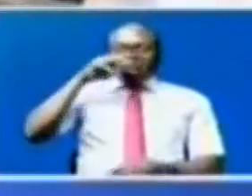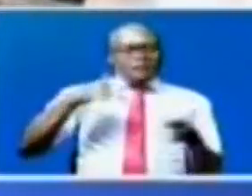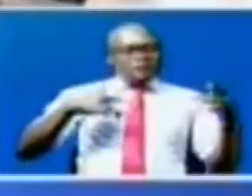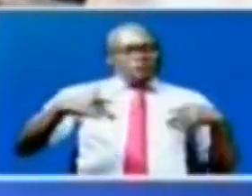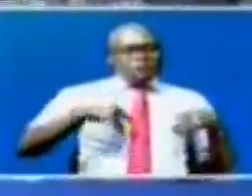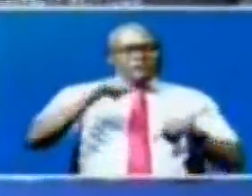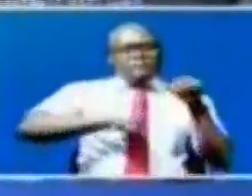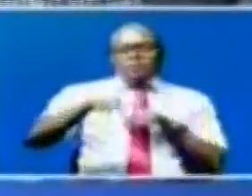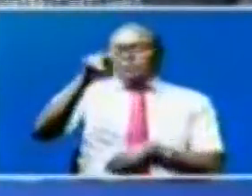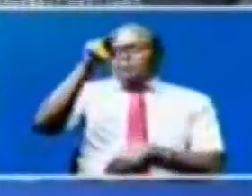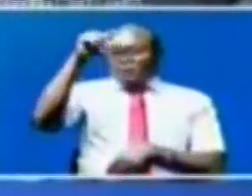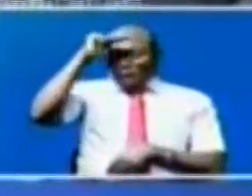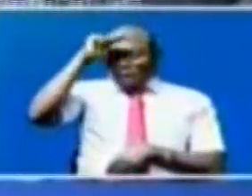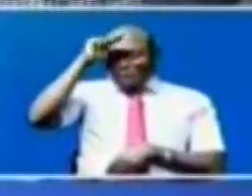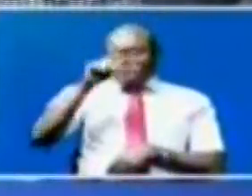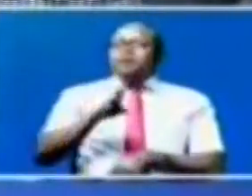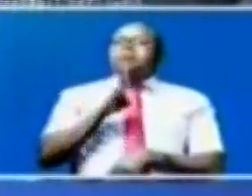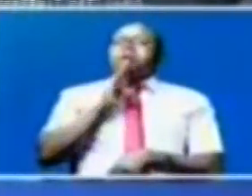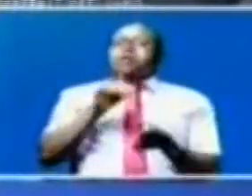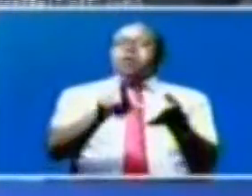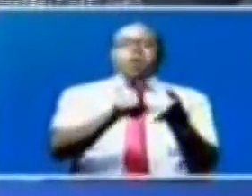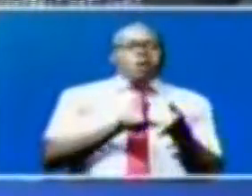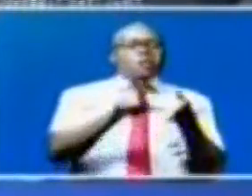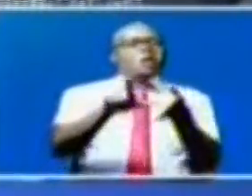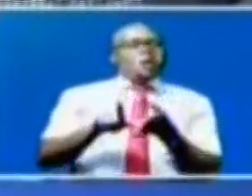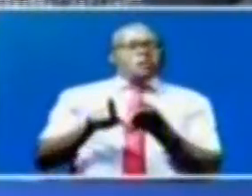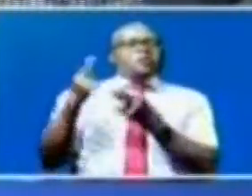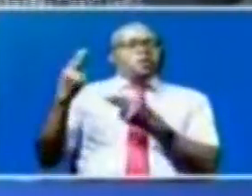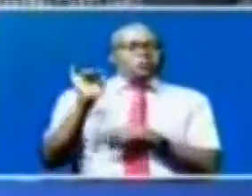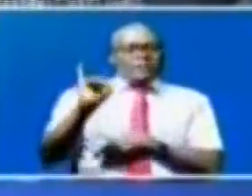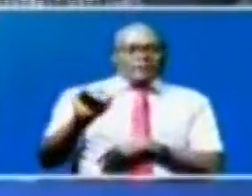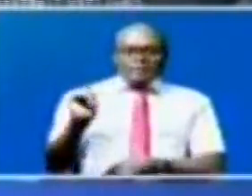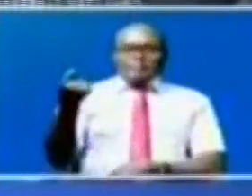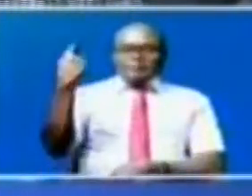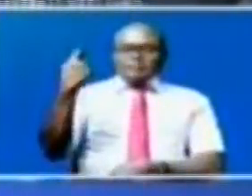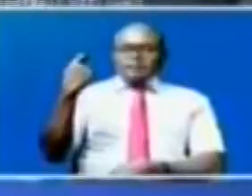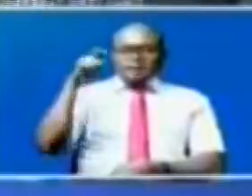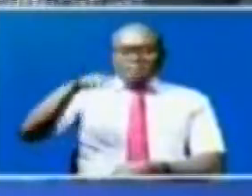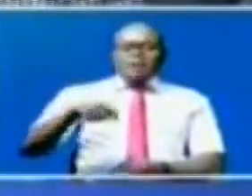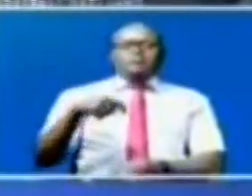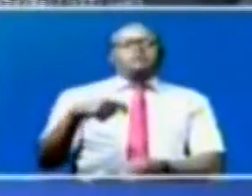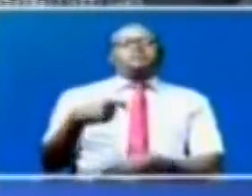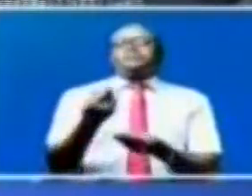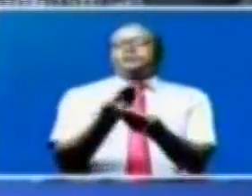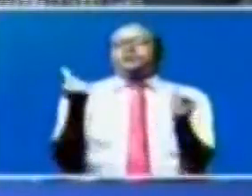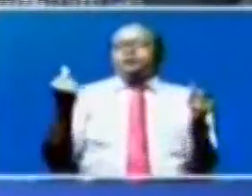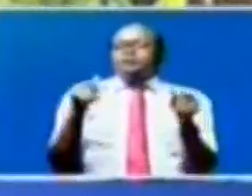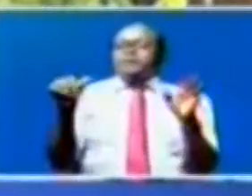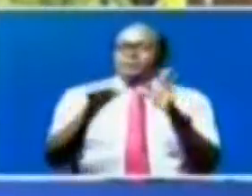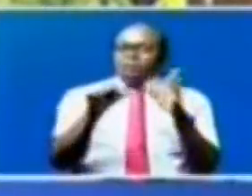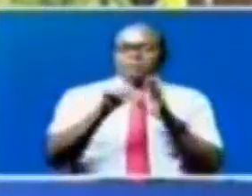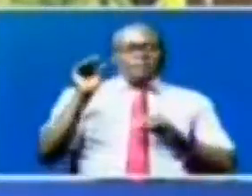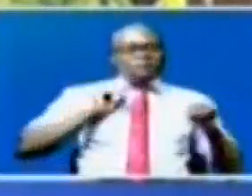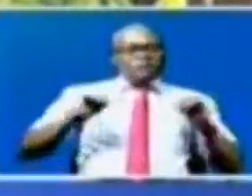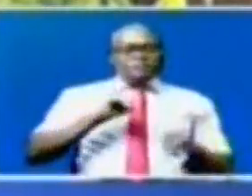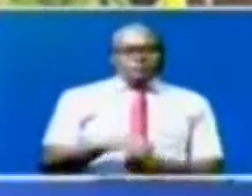about the government's growing appetite for foreign loans and graft. Mudavadi has expressed optimism that the president will walk the talk and ensure borrowed funds are used prudently.